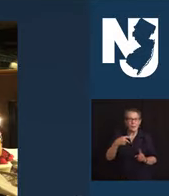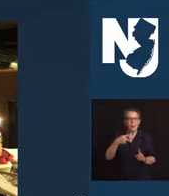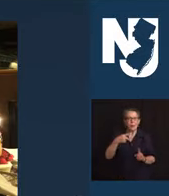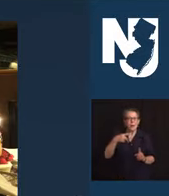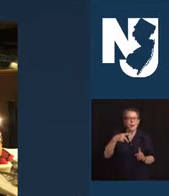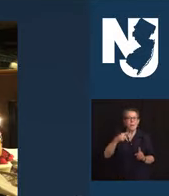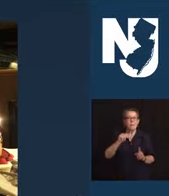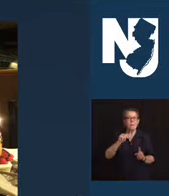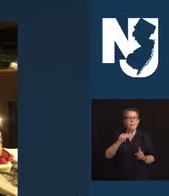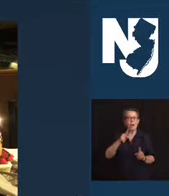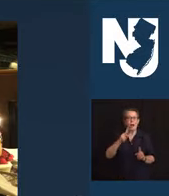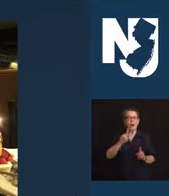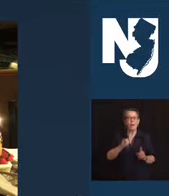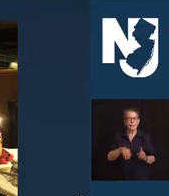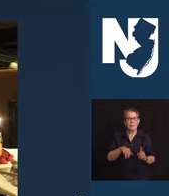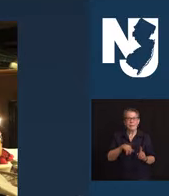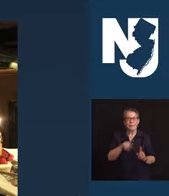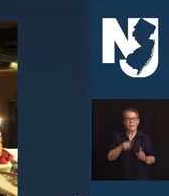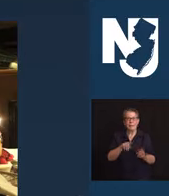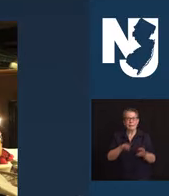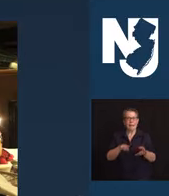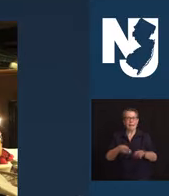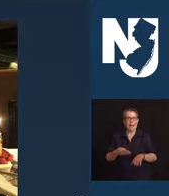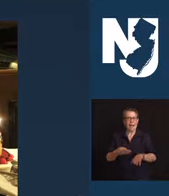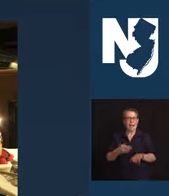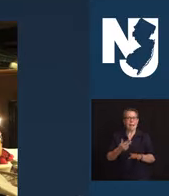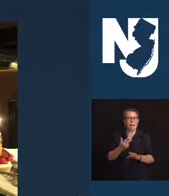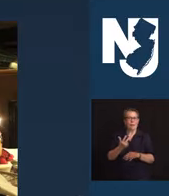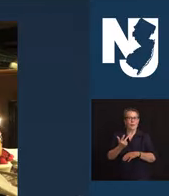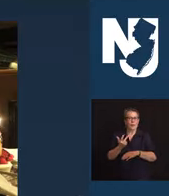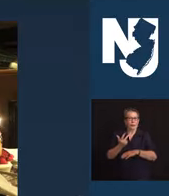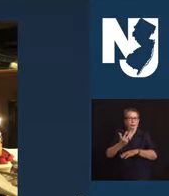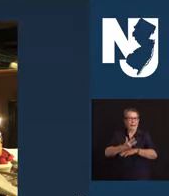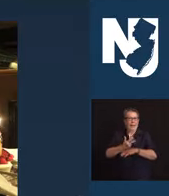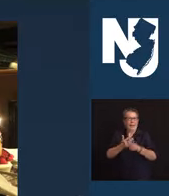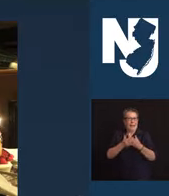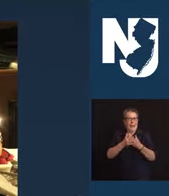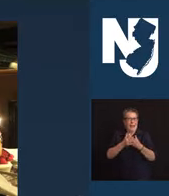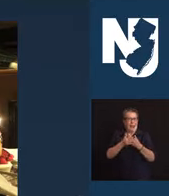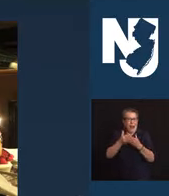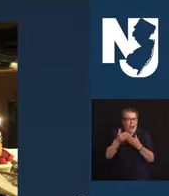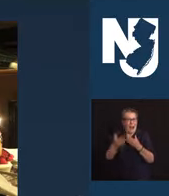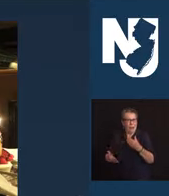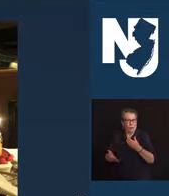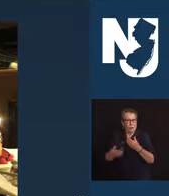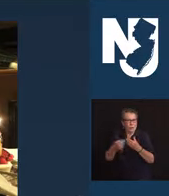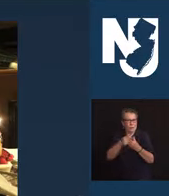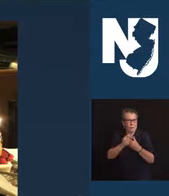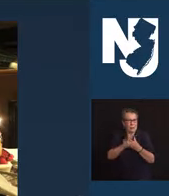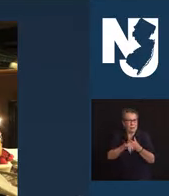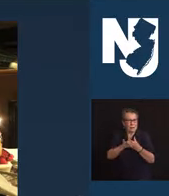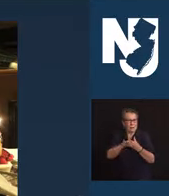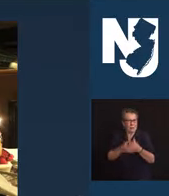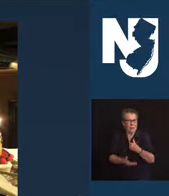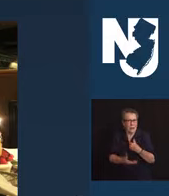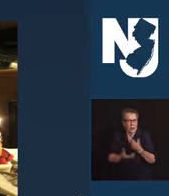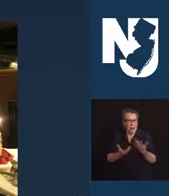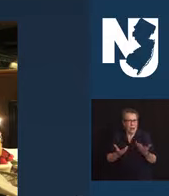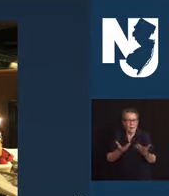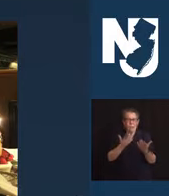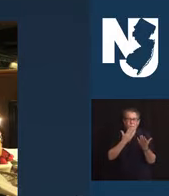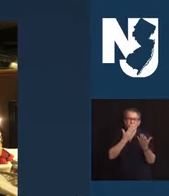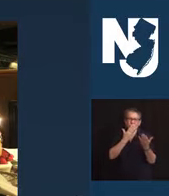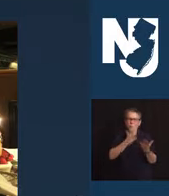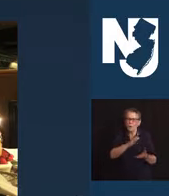3 days after Mary passed. Unbelievable. We honor and thank Mary for a life dedicated to